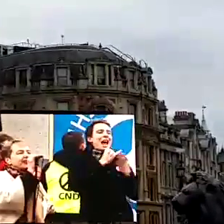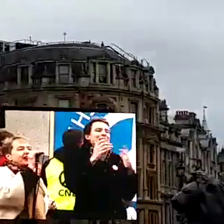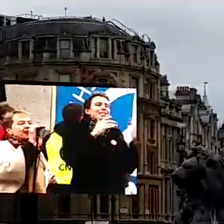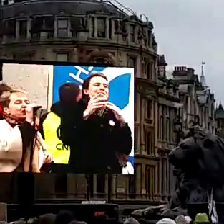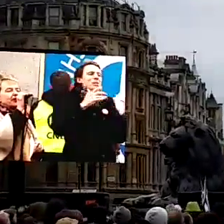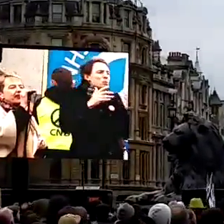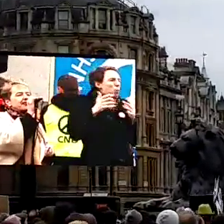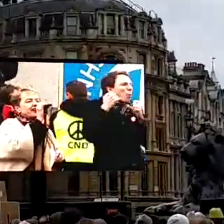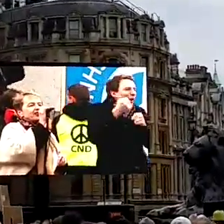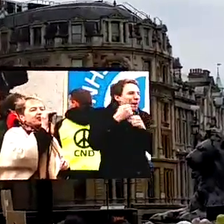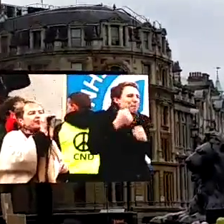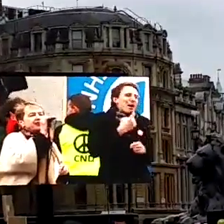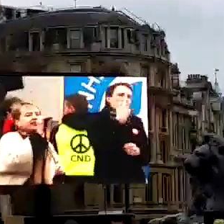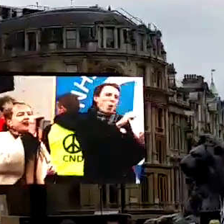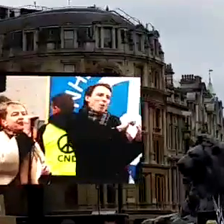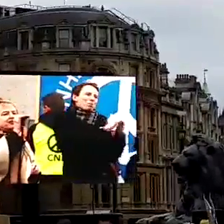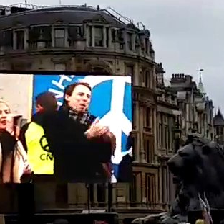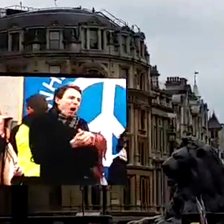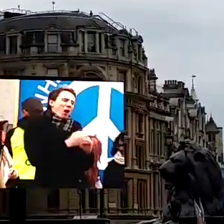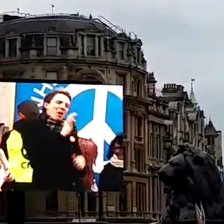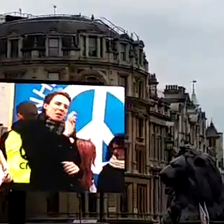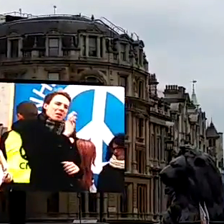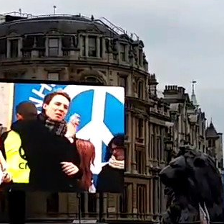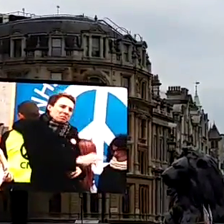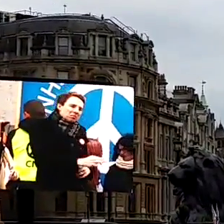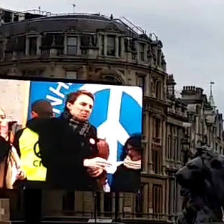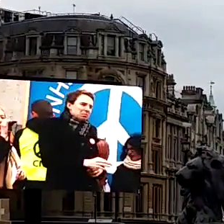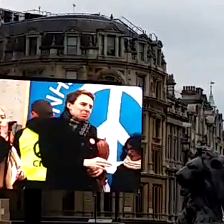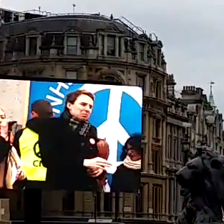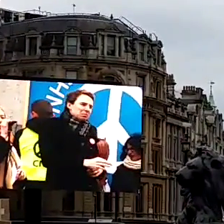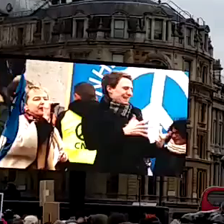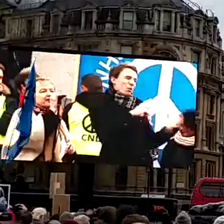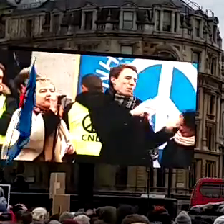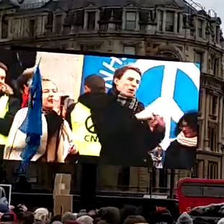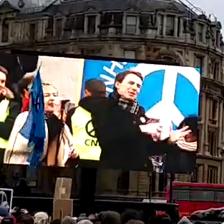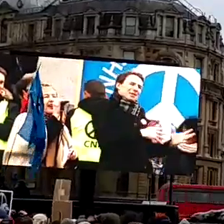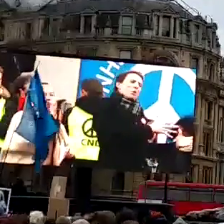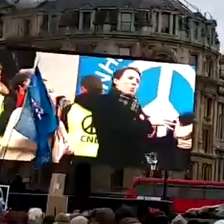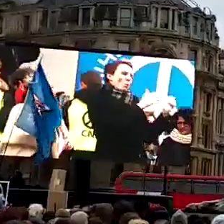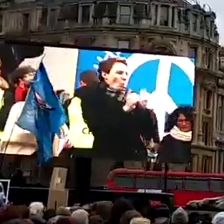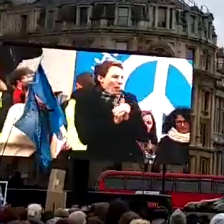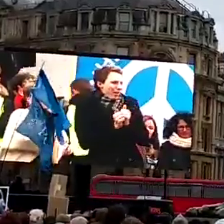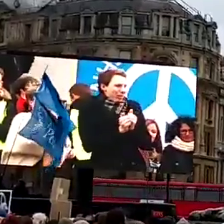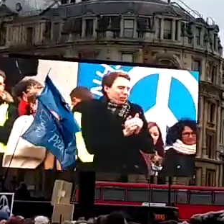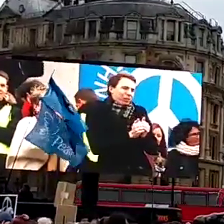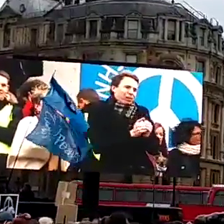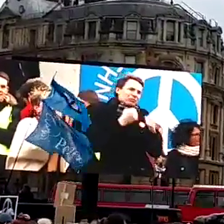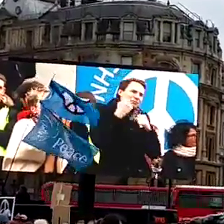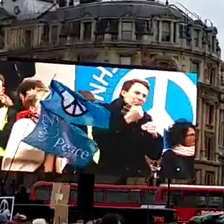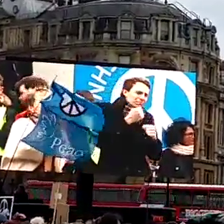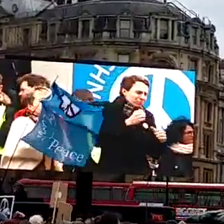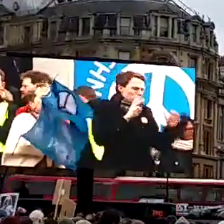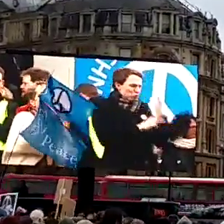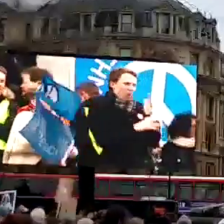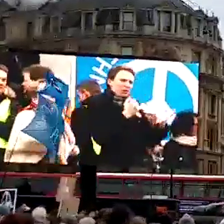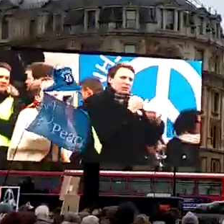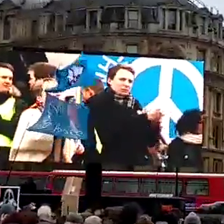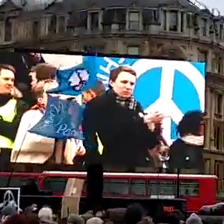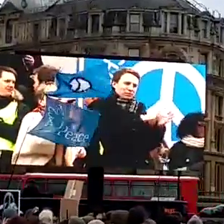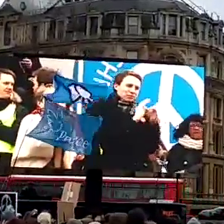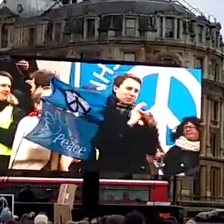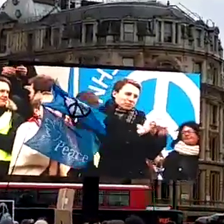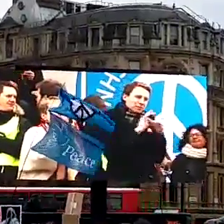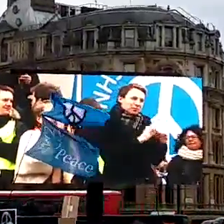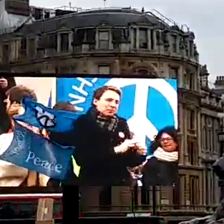Campaigning, an organisation that is now standing together with us in our anti-Trident work, is the Stop the